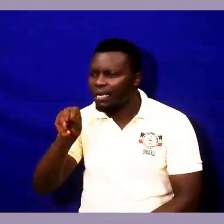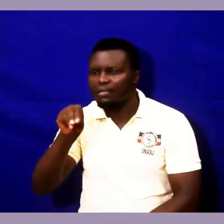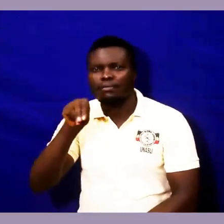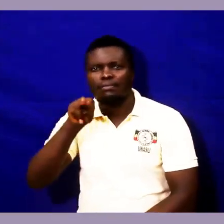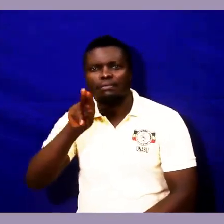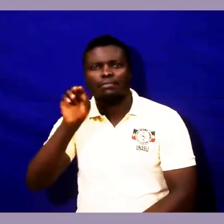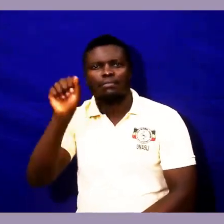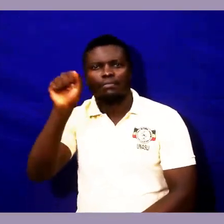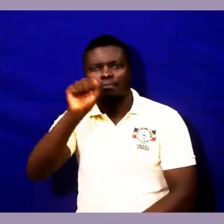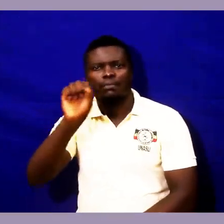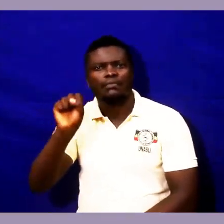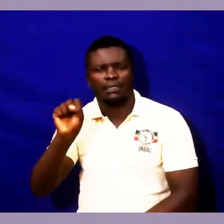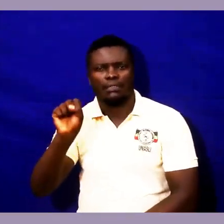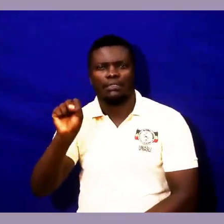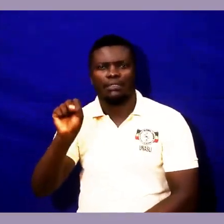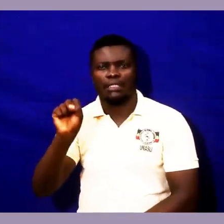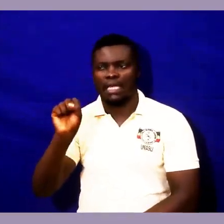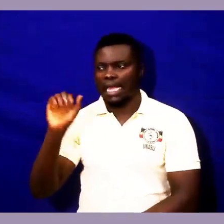Musa,